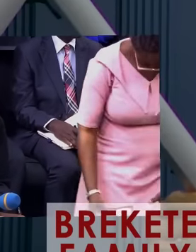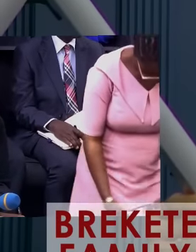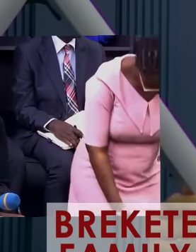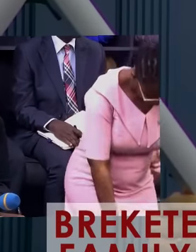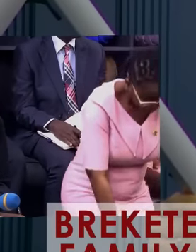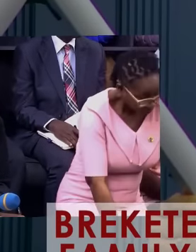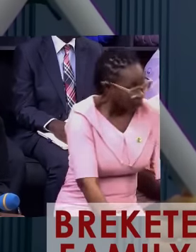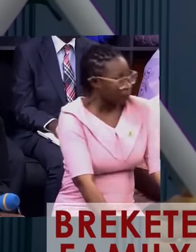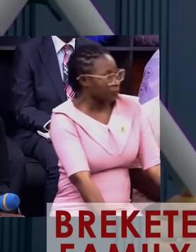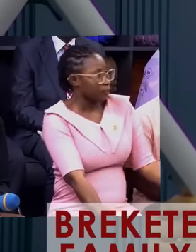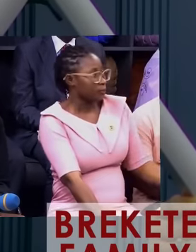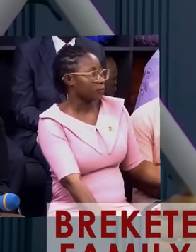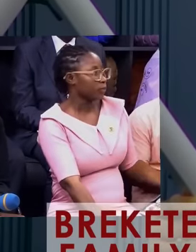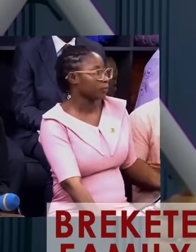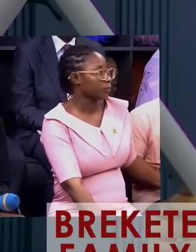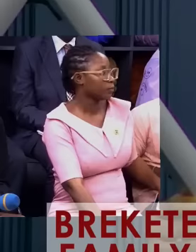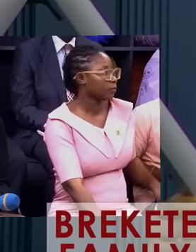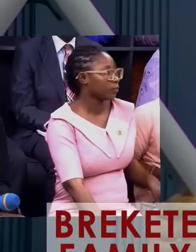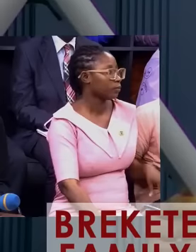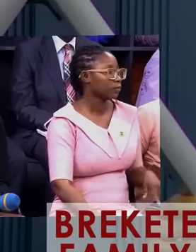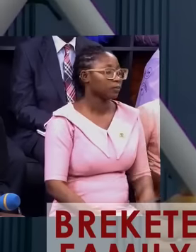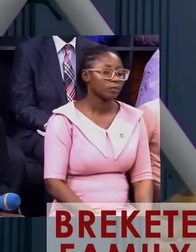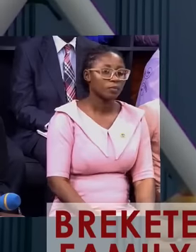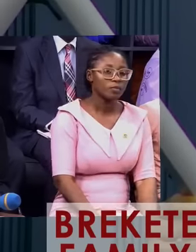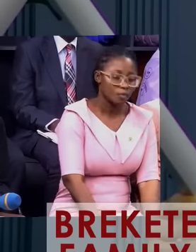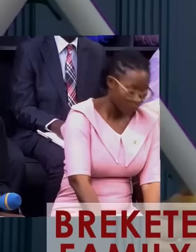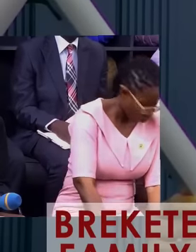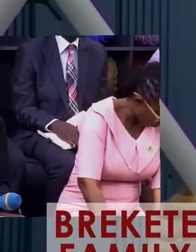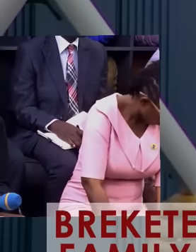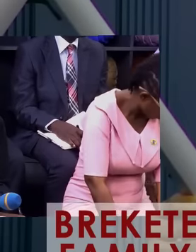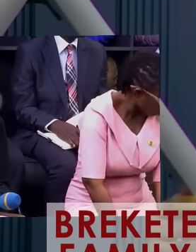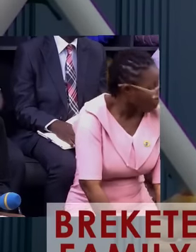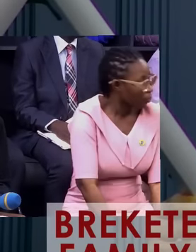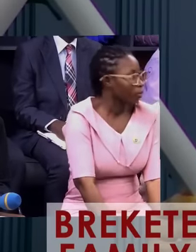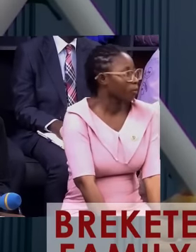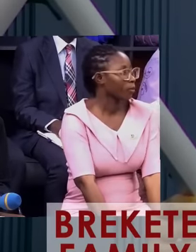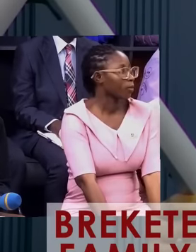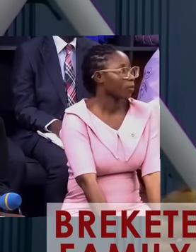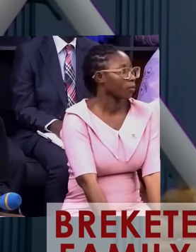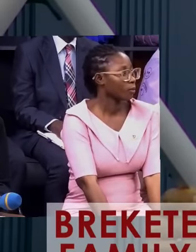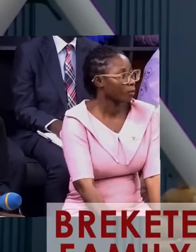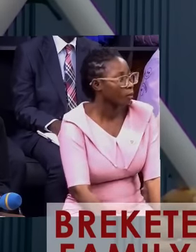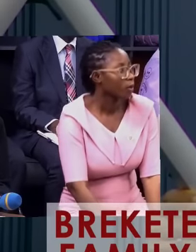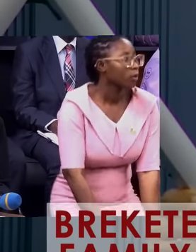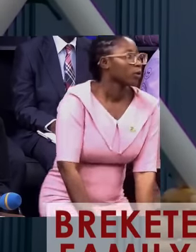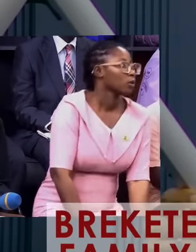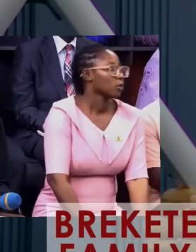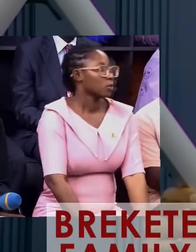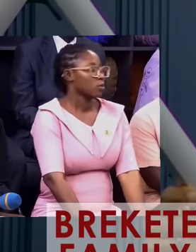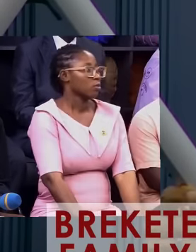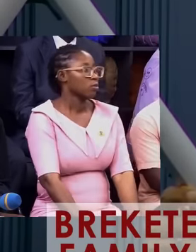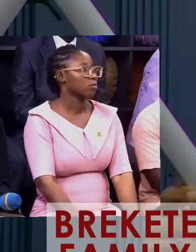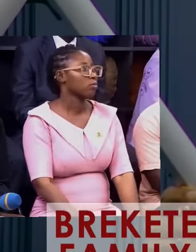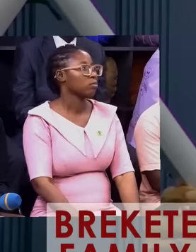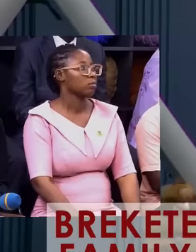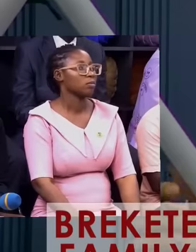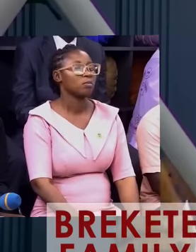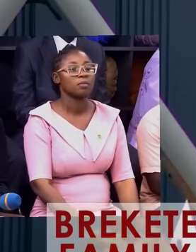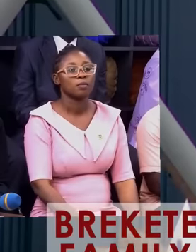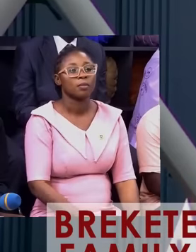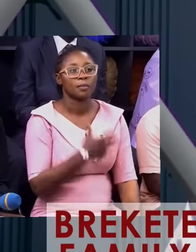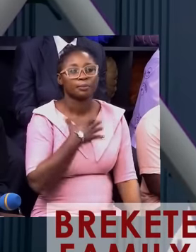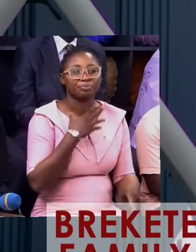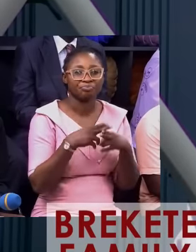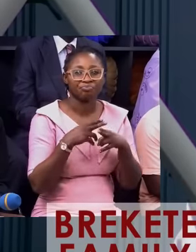president yes ma wait Wai be your name my name for where you